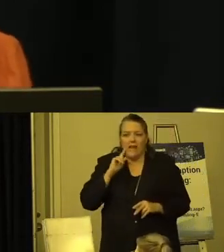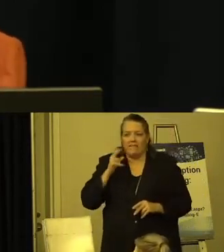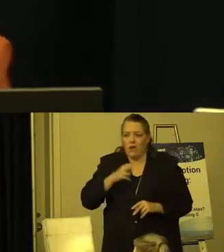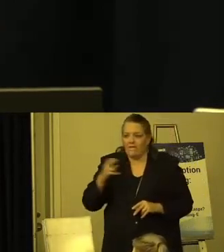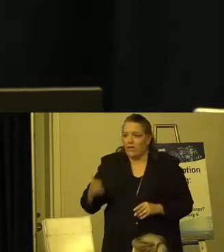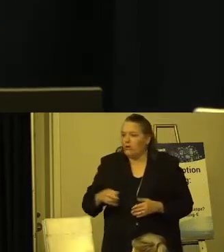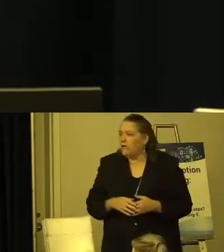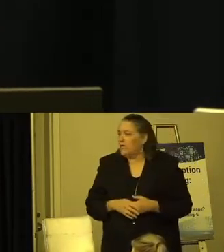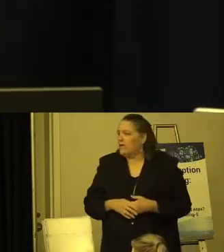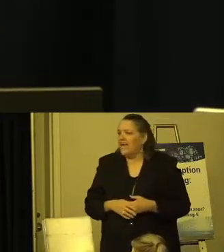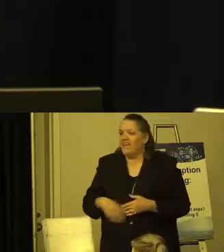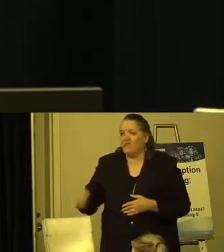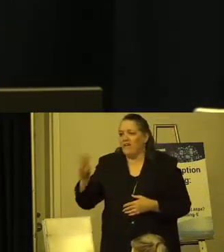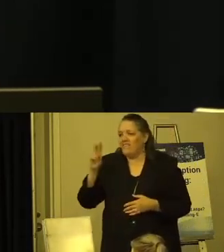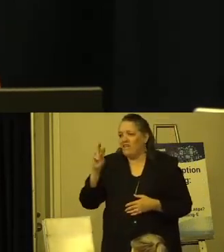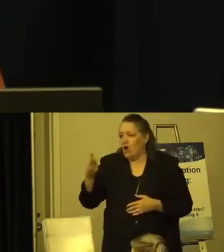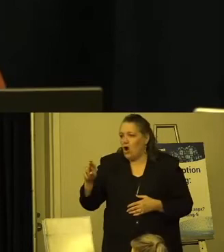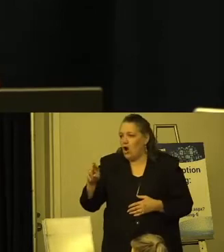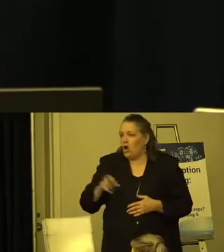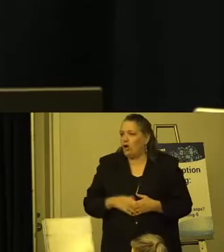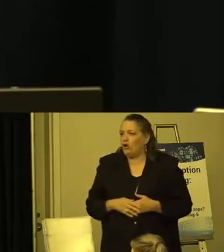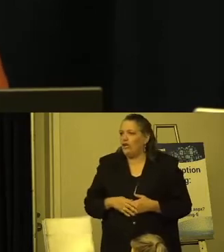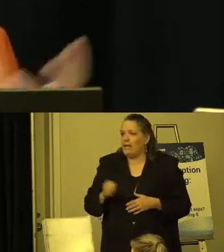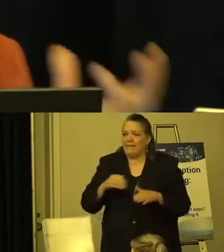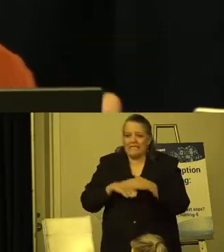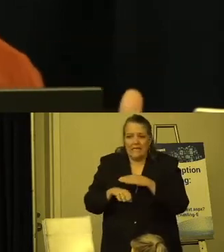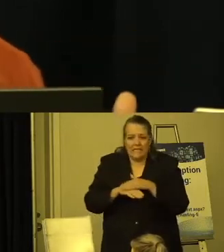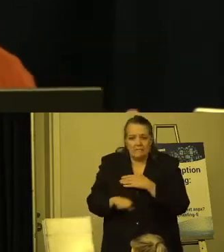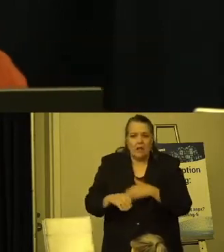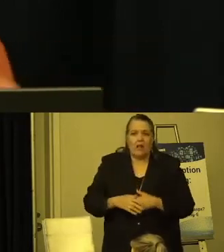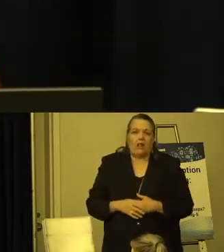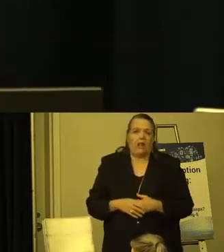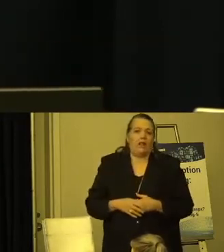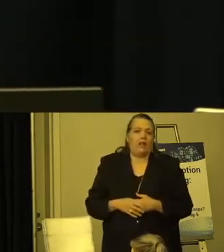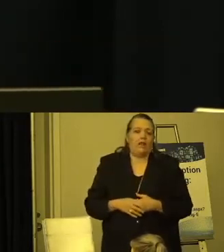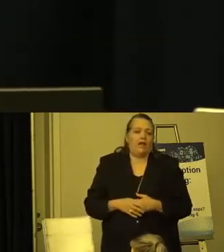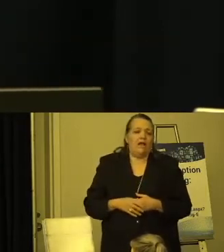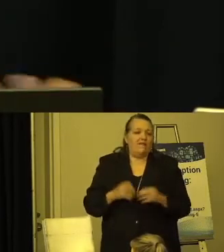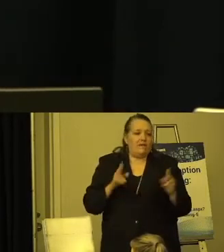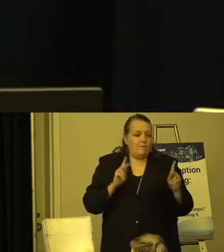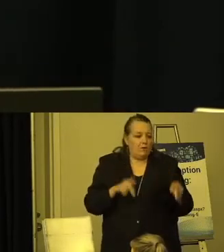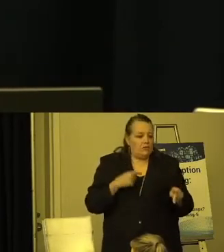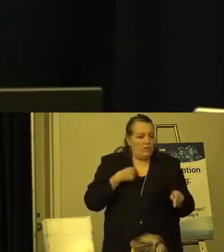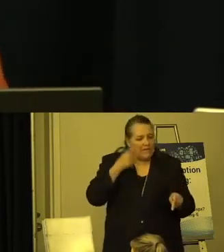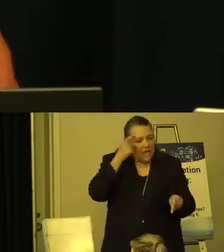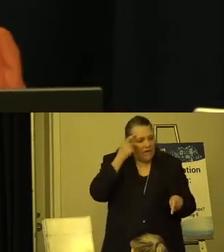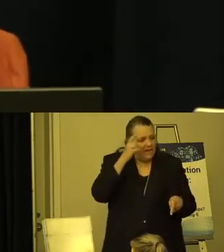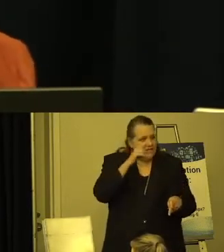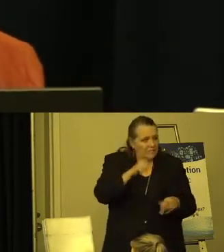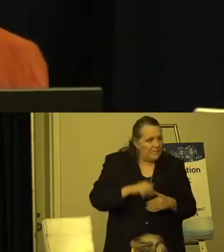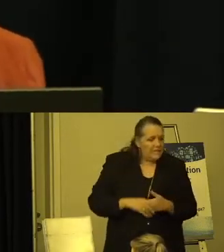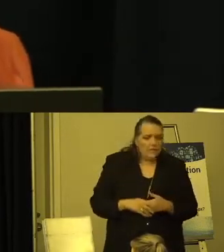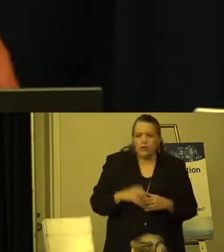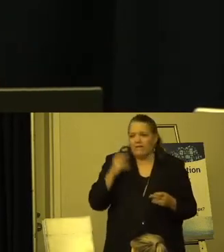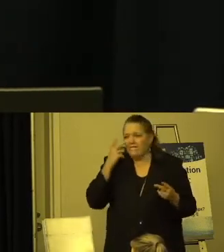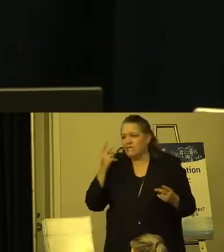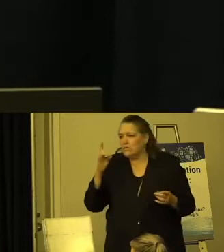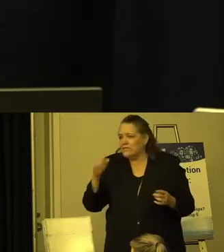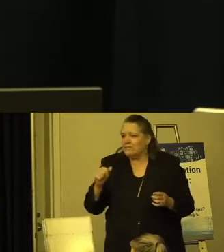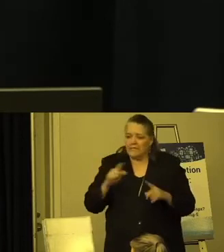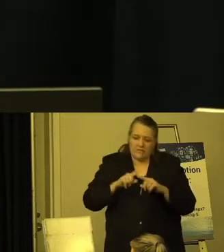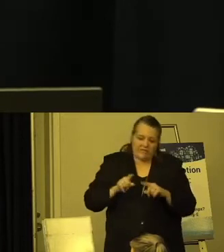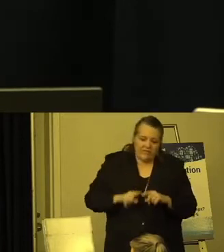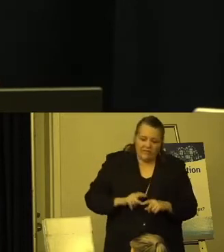like if you have virtual reality, you can make it accessible in this ways for somebody with a cognitive disability or a visual disability.